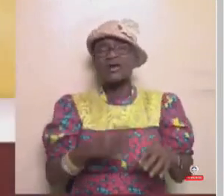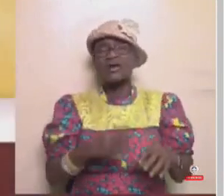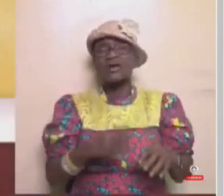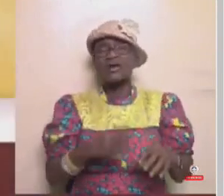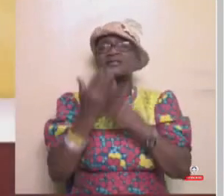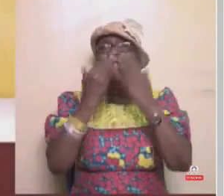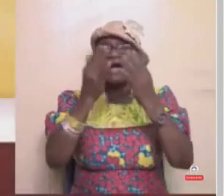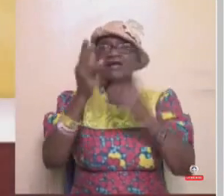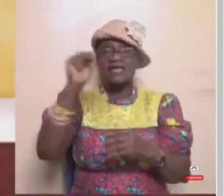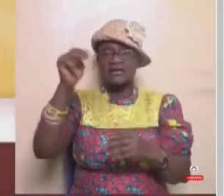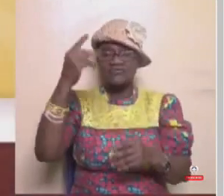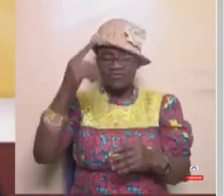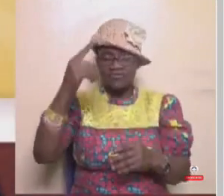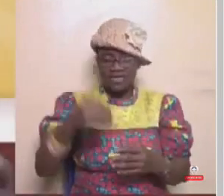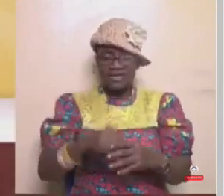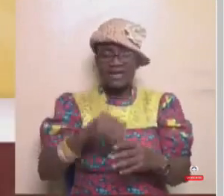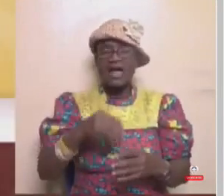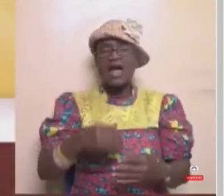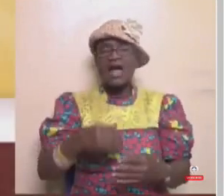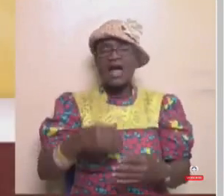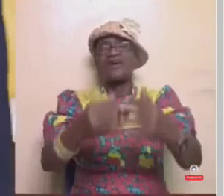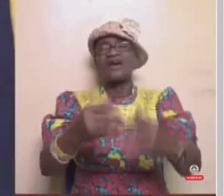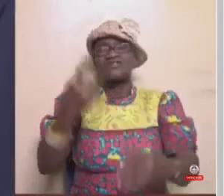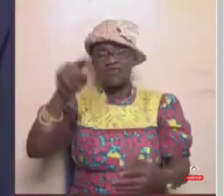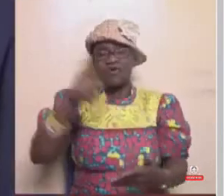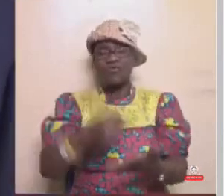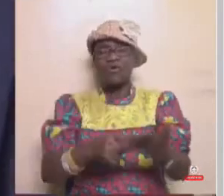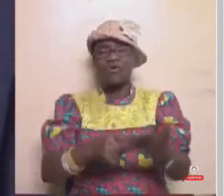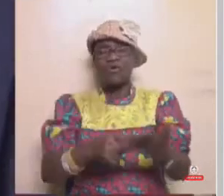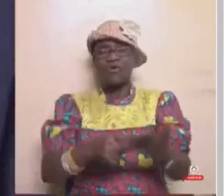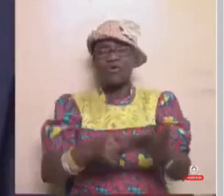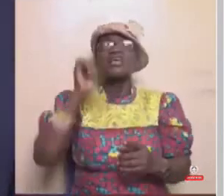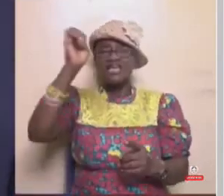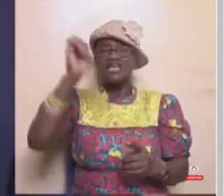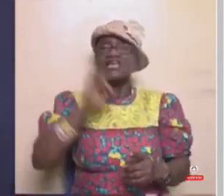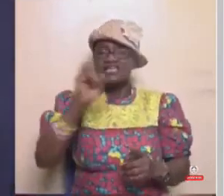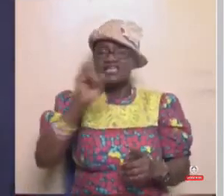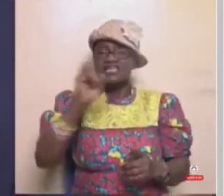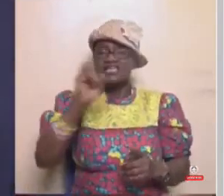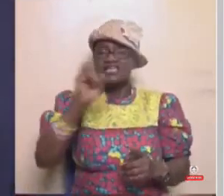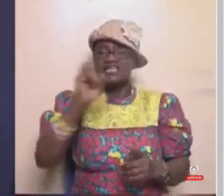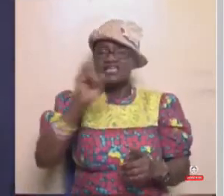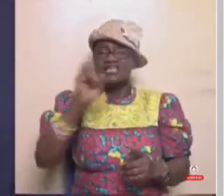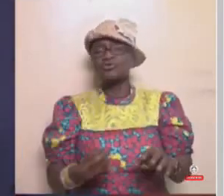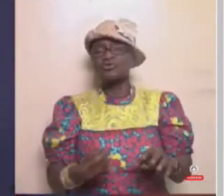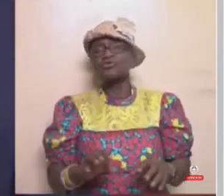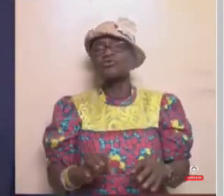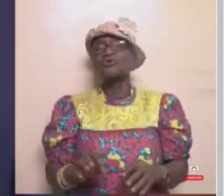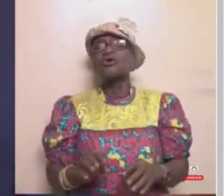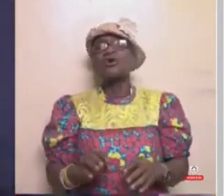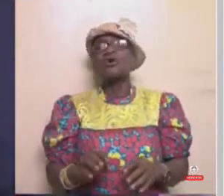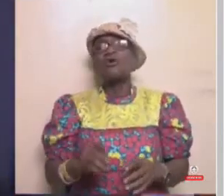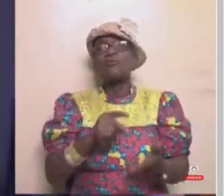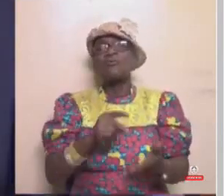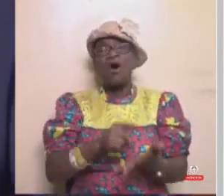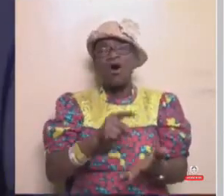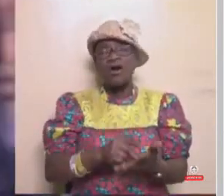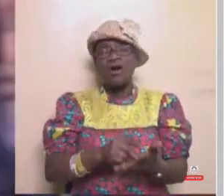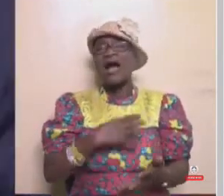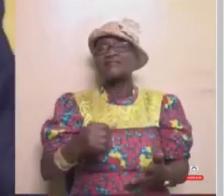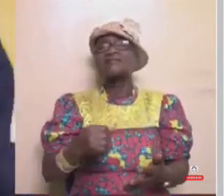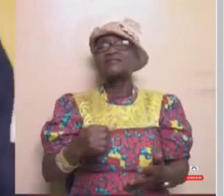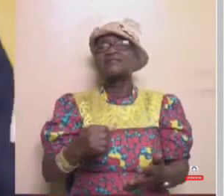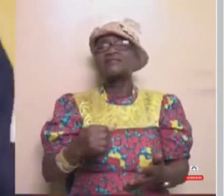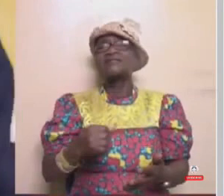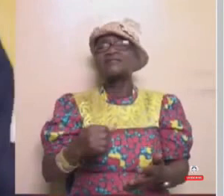do. By so doing, we will be open. Paul and Silas, they were in prison. They were chained. They were not